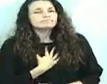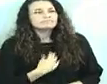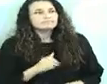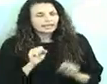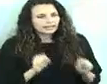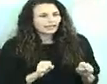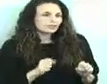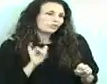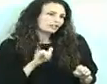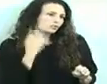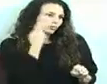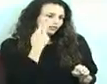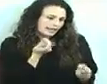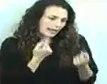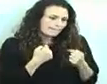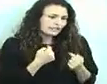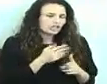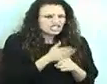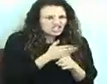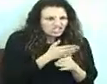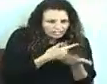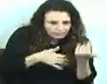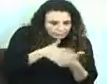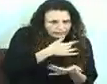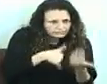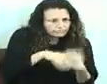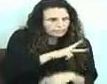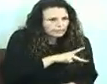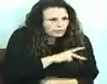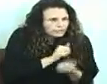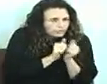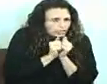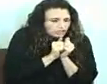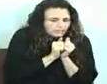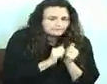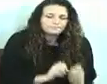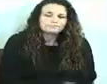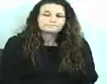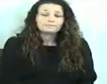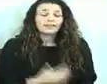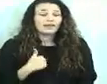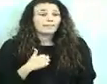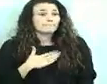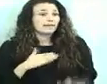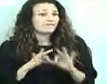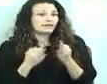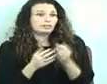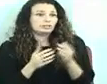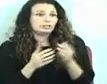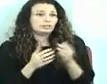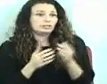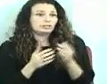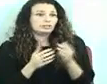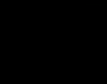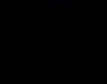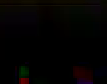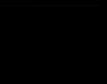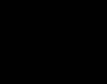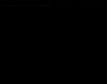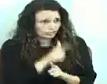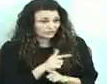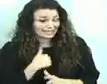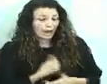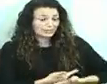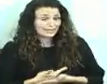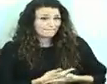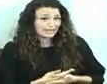personal with each other. I come from a very, very large family. I've got 10 brothers and sisters, and I was the baby of that family,